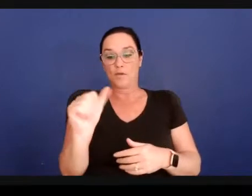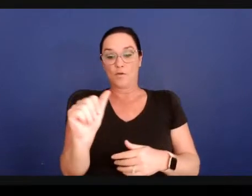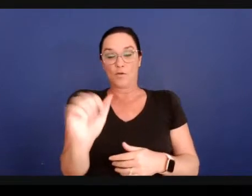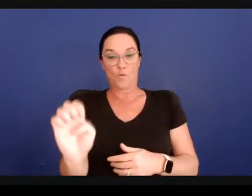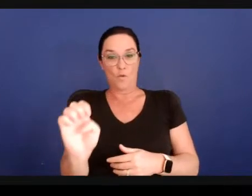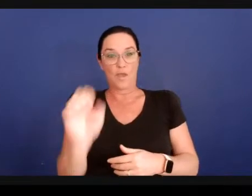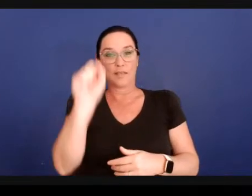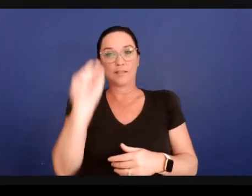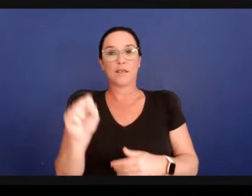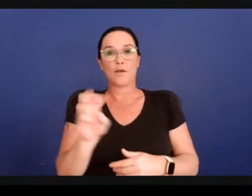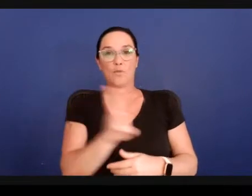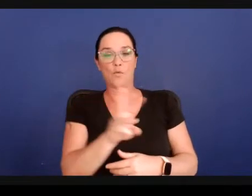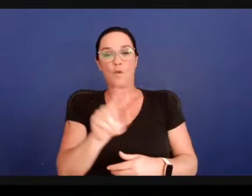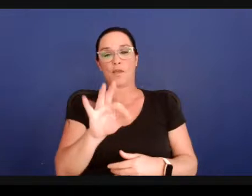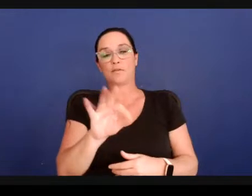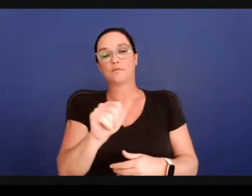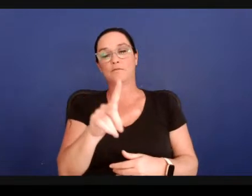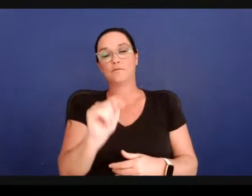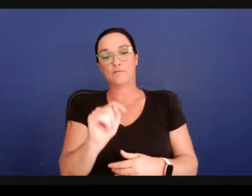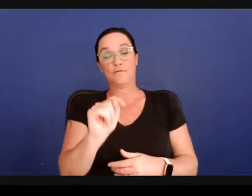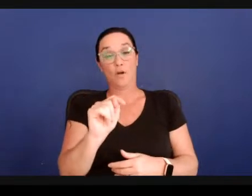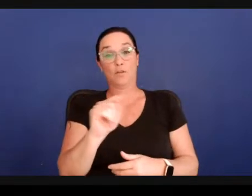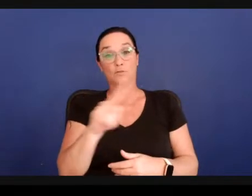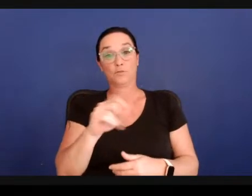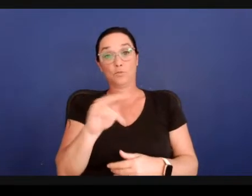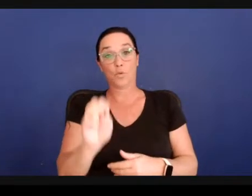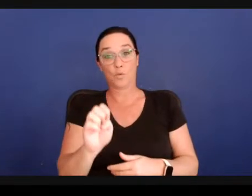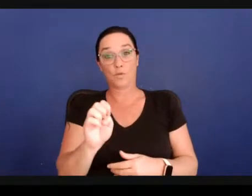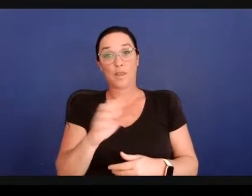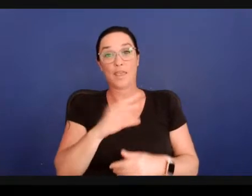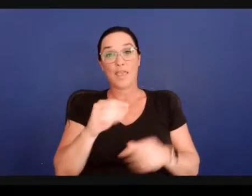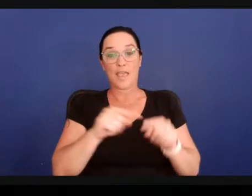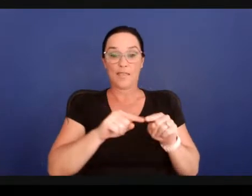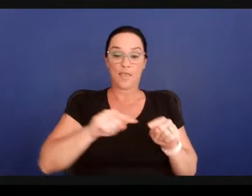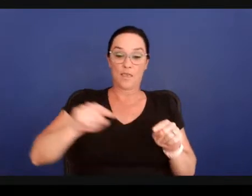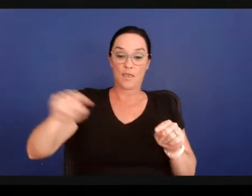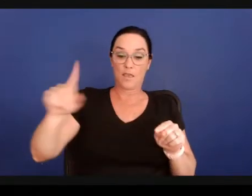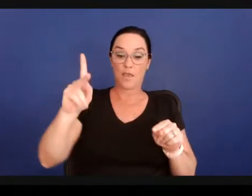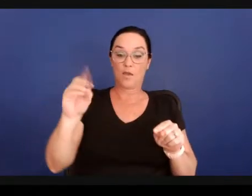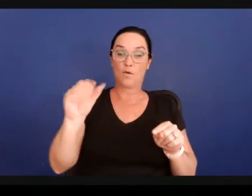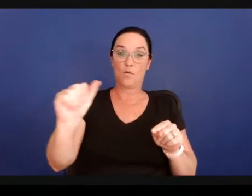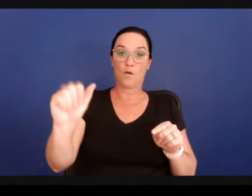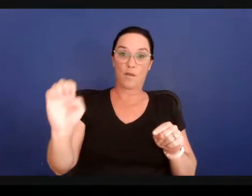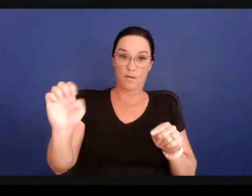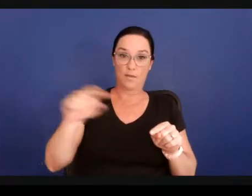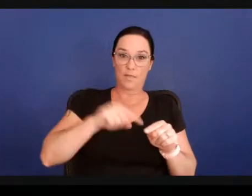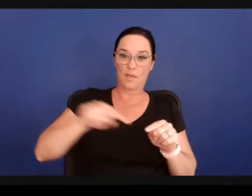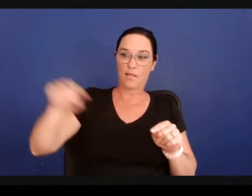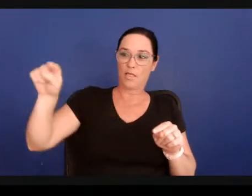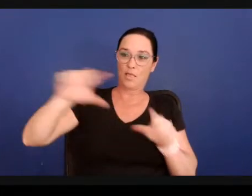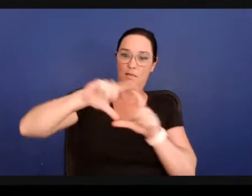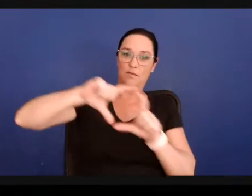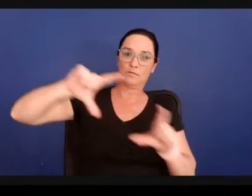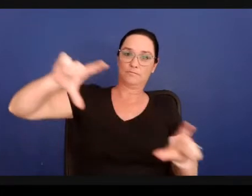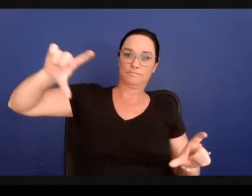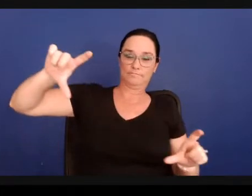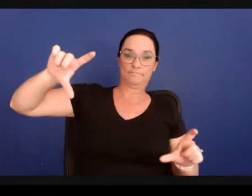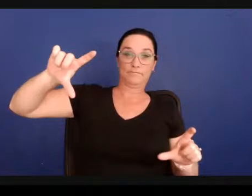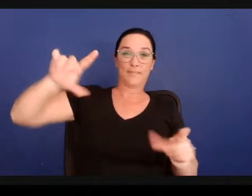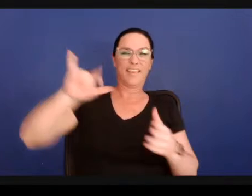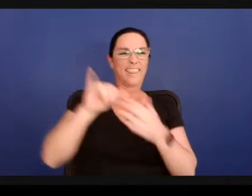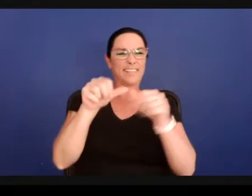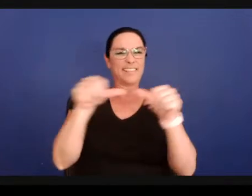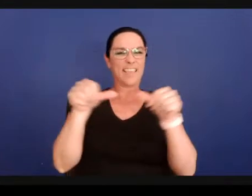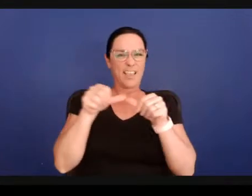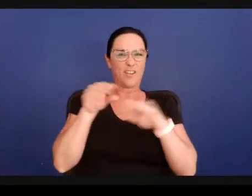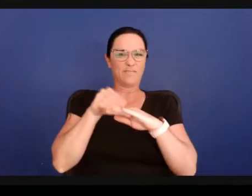zone, but also includes this triangle of the Kauai zone to the upper east rift zone here as well. So that seems to be the area being affected.